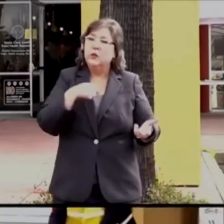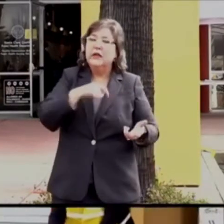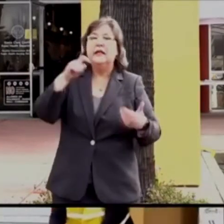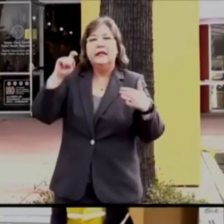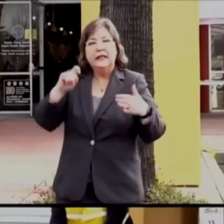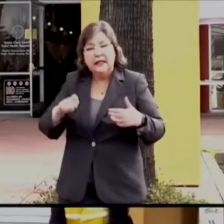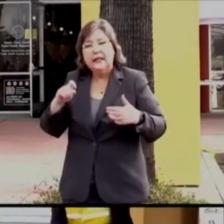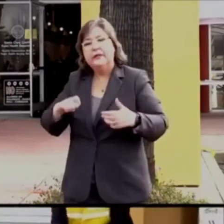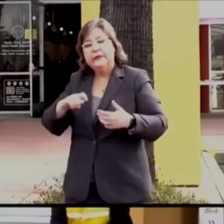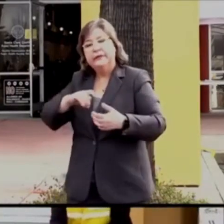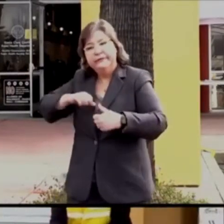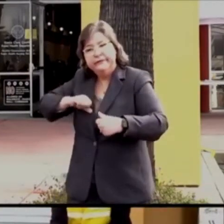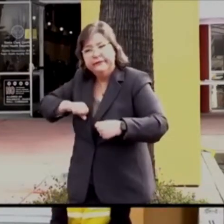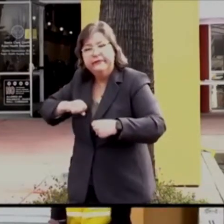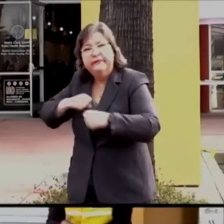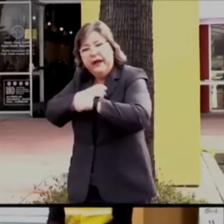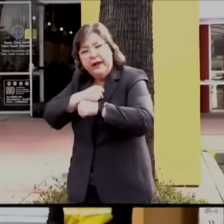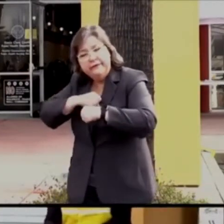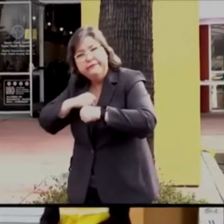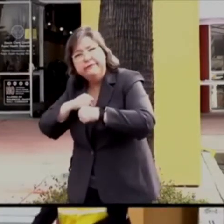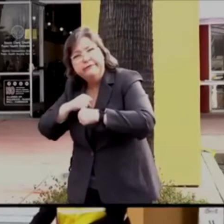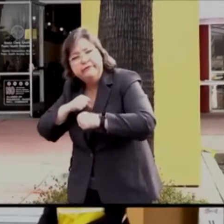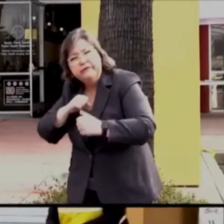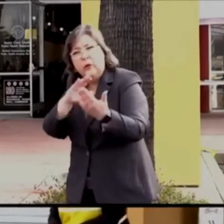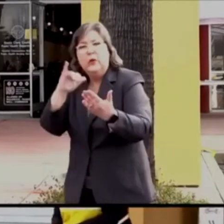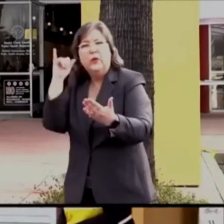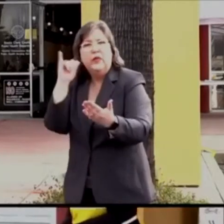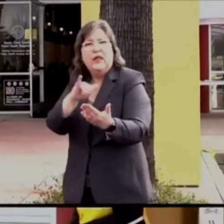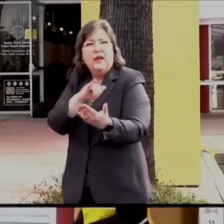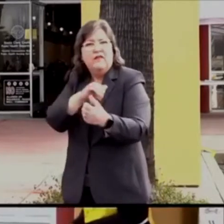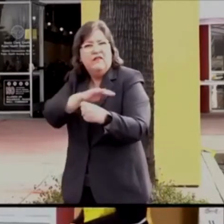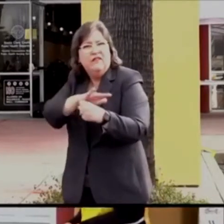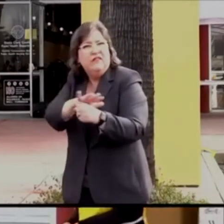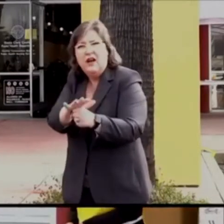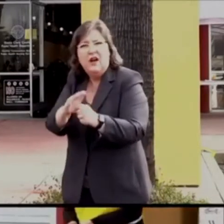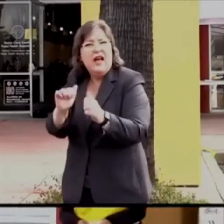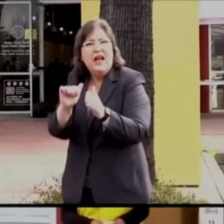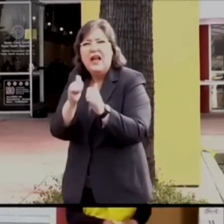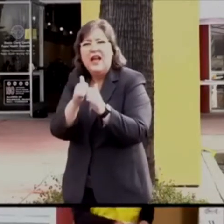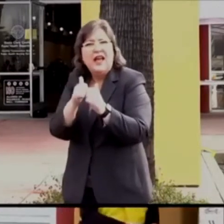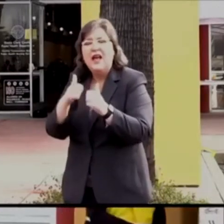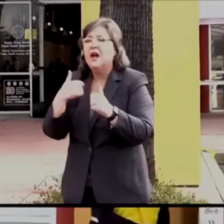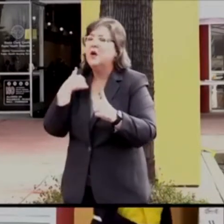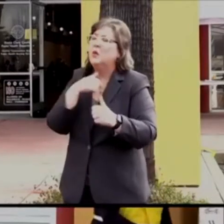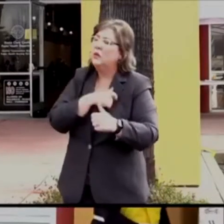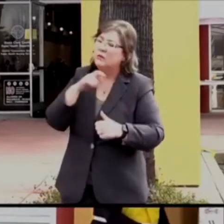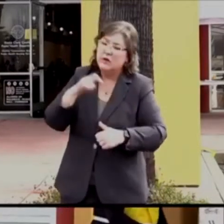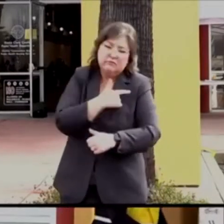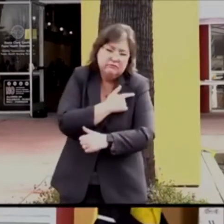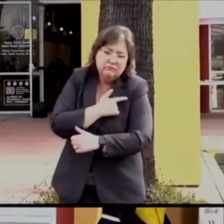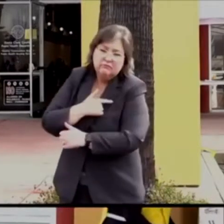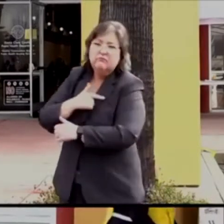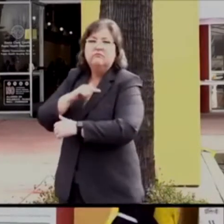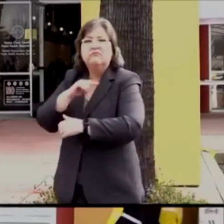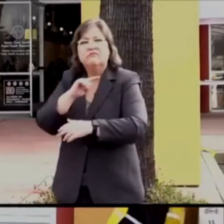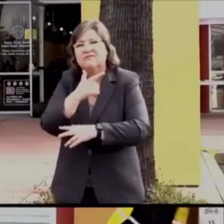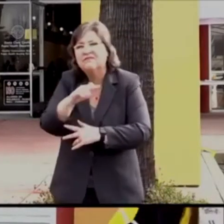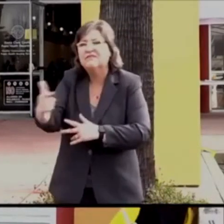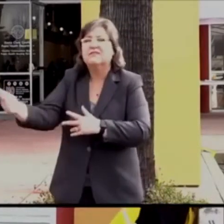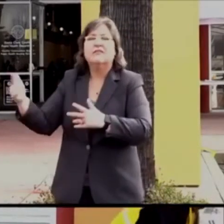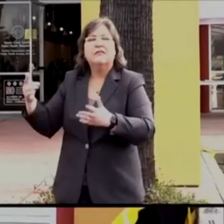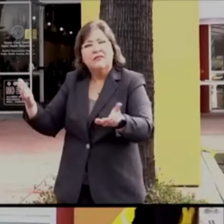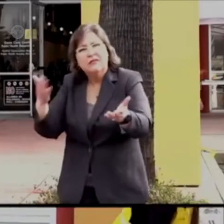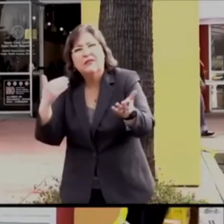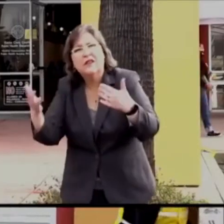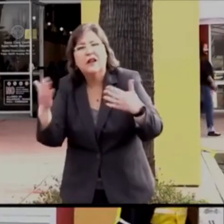to combating the virus. And we need to make sure that we inform those who are being misinformed about